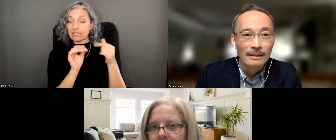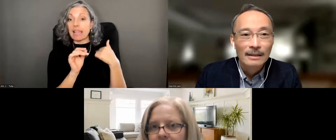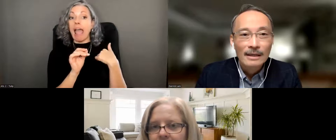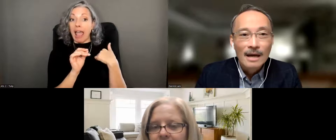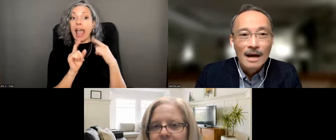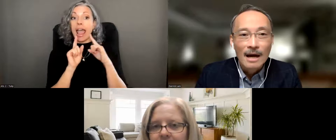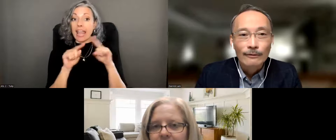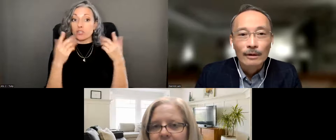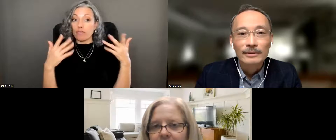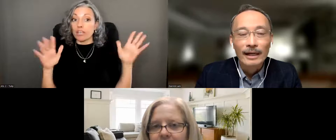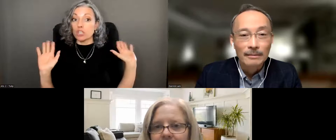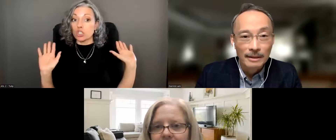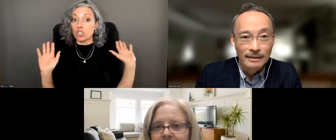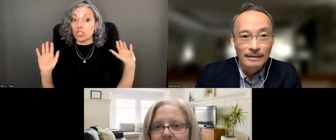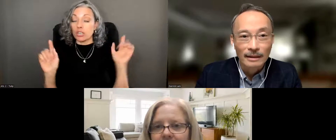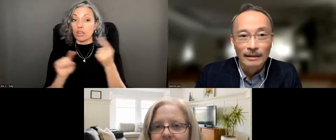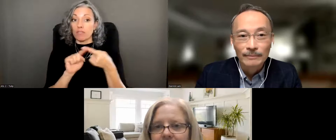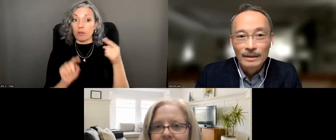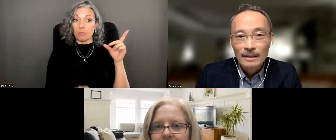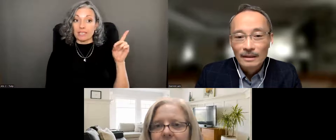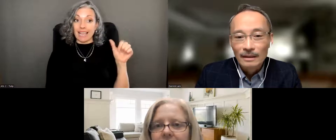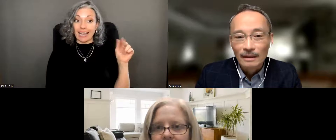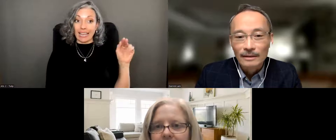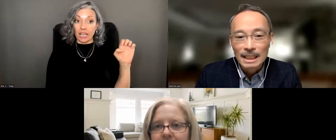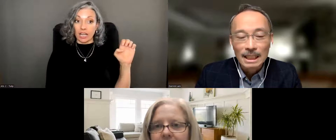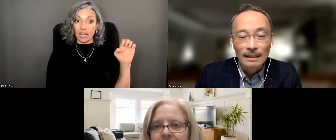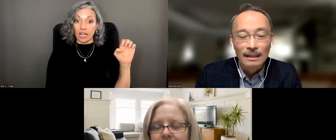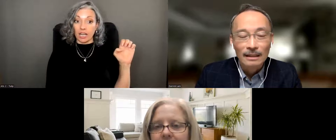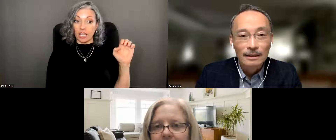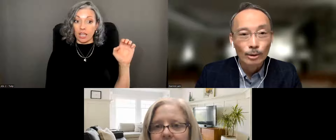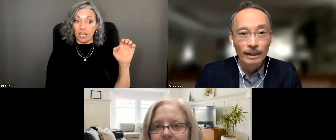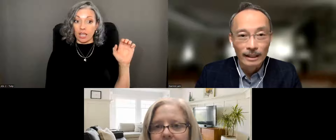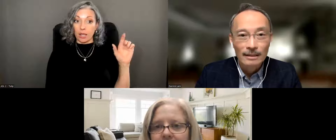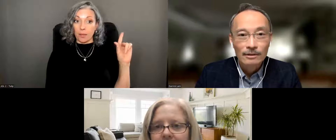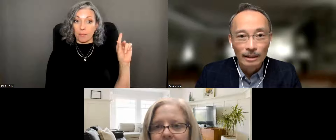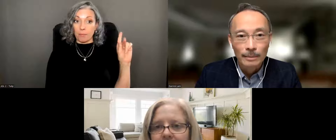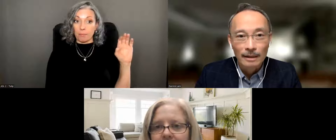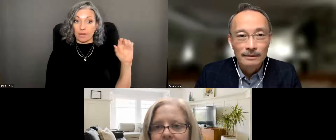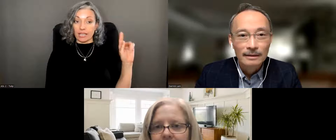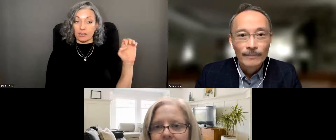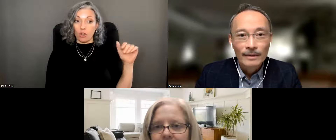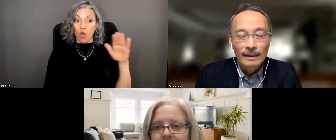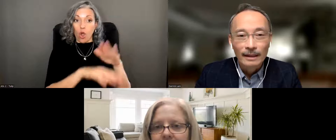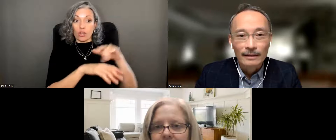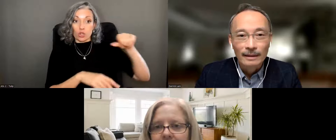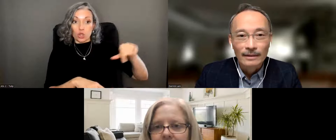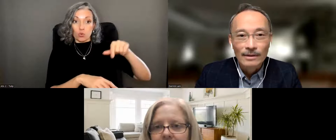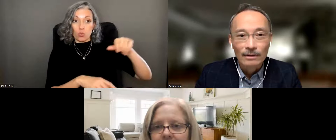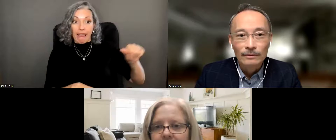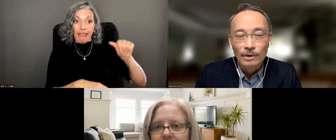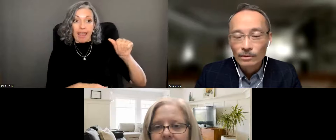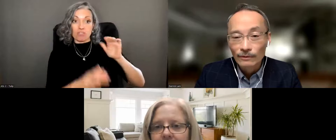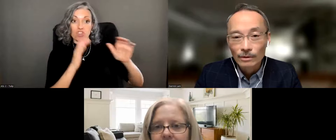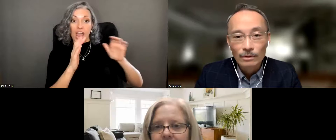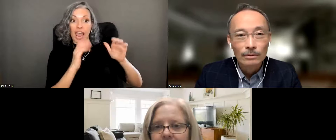comment from Diane Puckett on the Q&A chat box. And